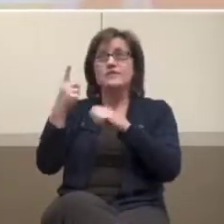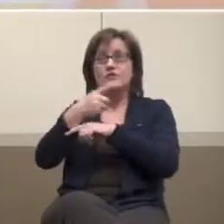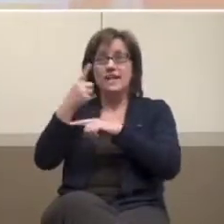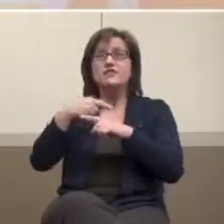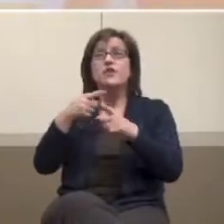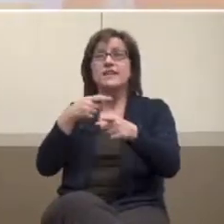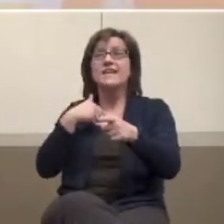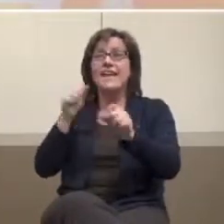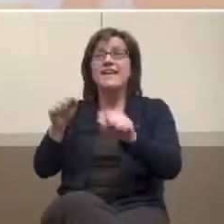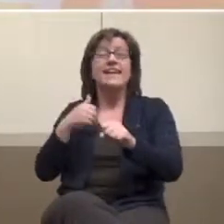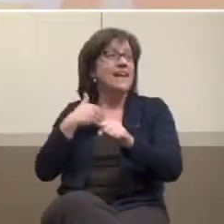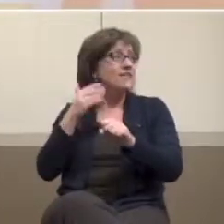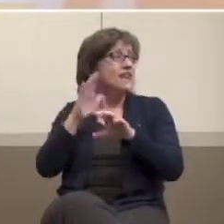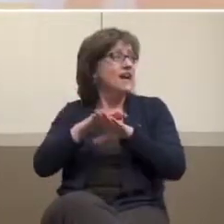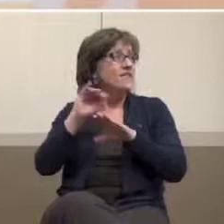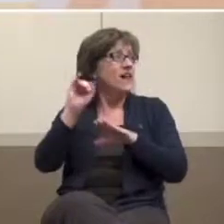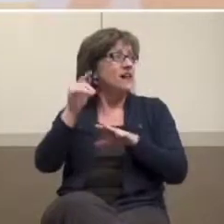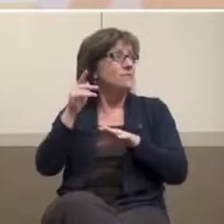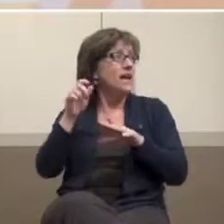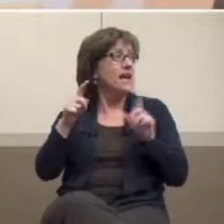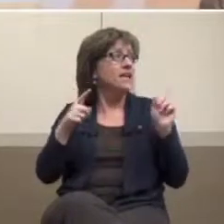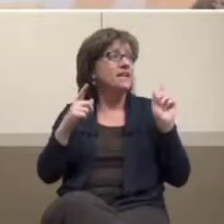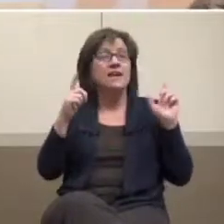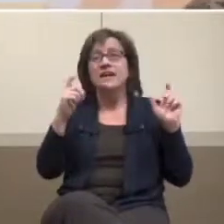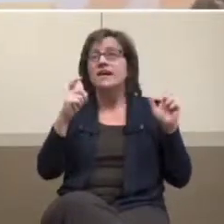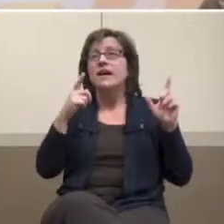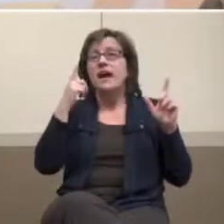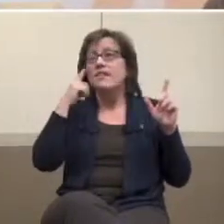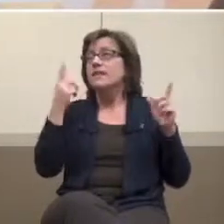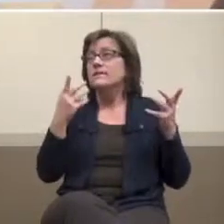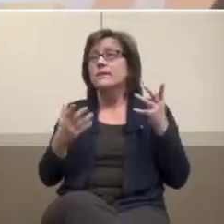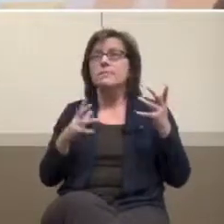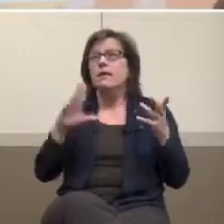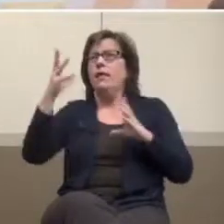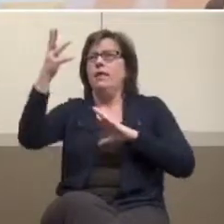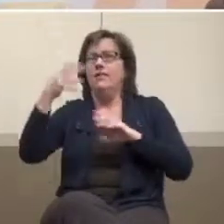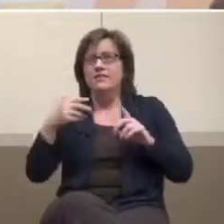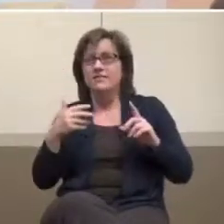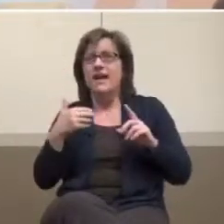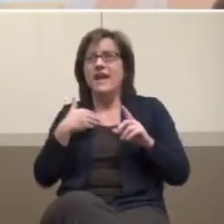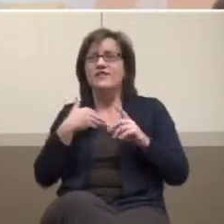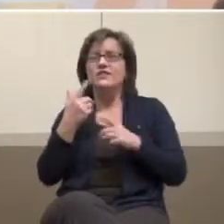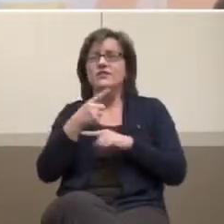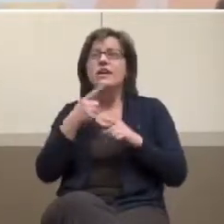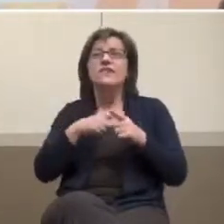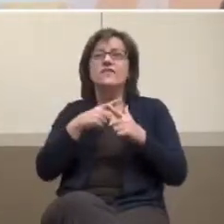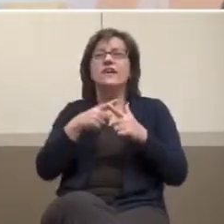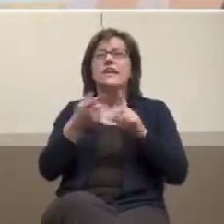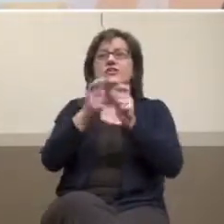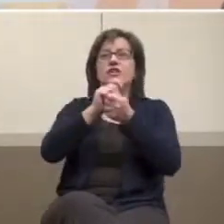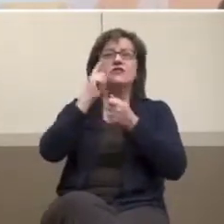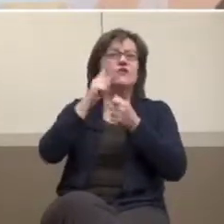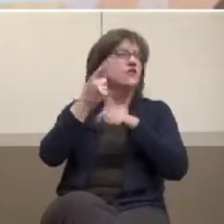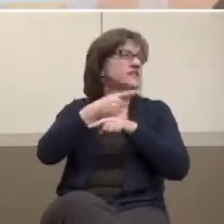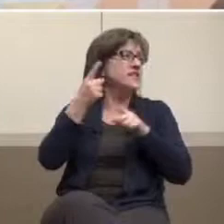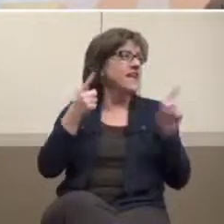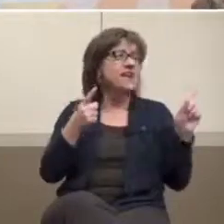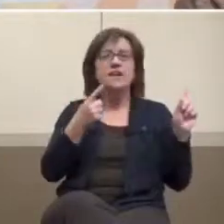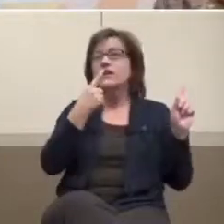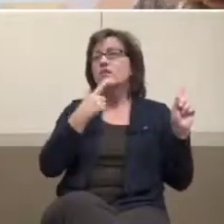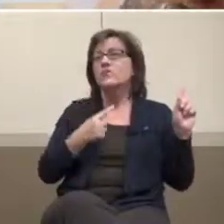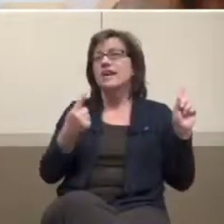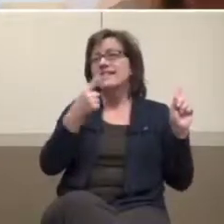But, because I think it might throw him off that I had it today. So then I change it for the day. I change if it's a red day or a gold